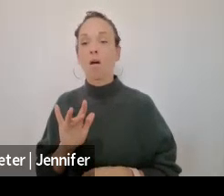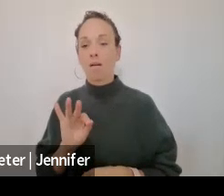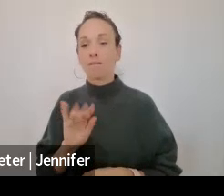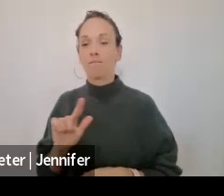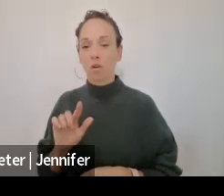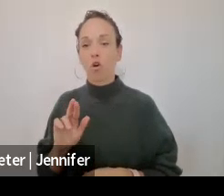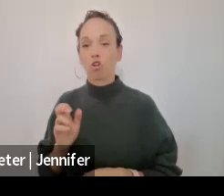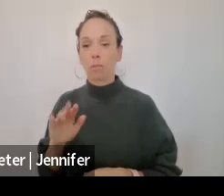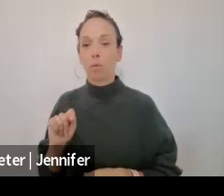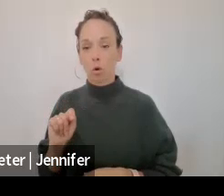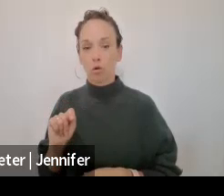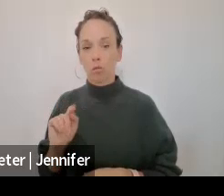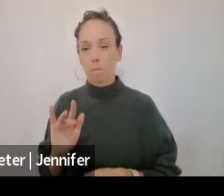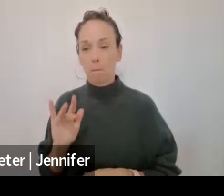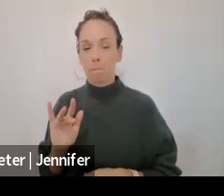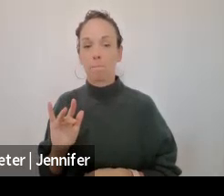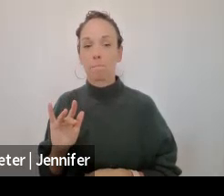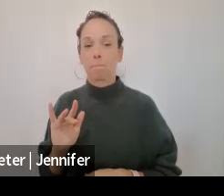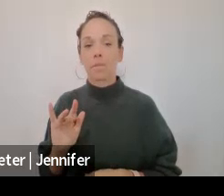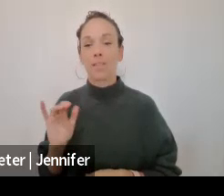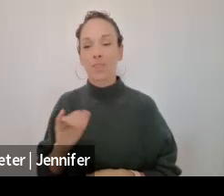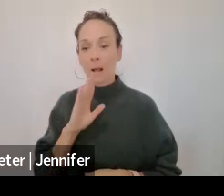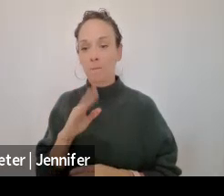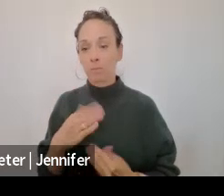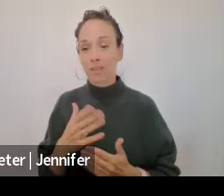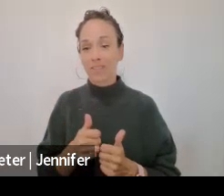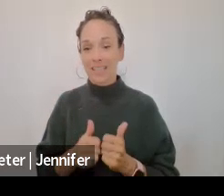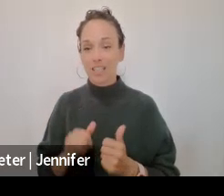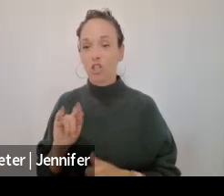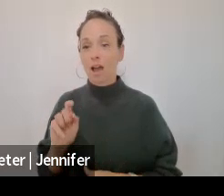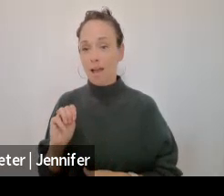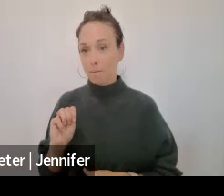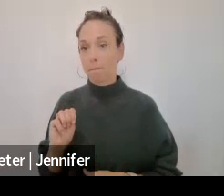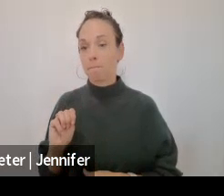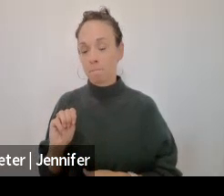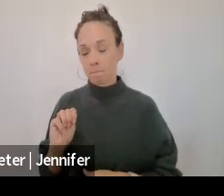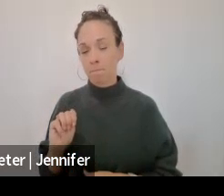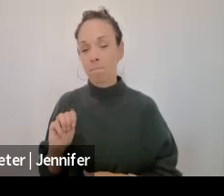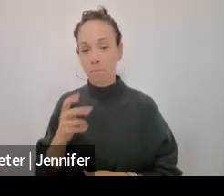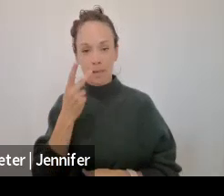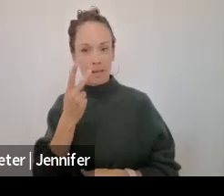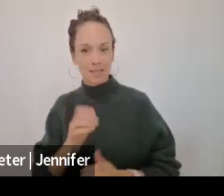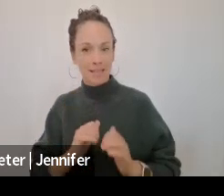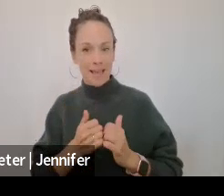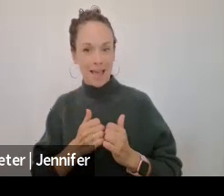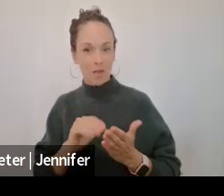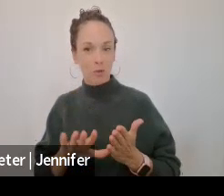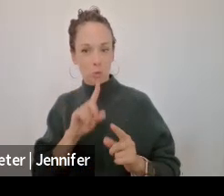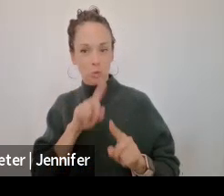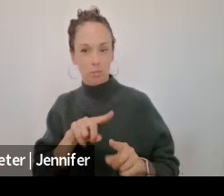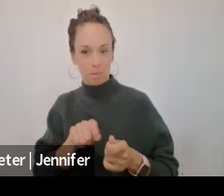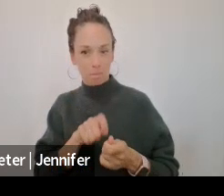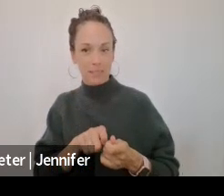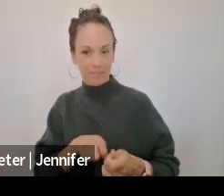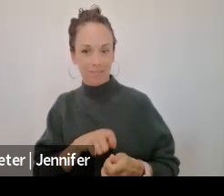And what full report will do is will give us item analysis as well, so that we can see how the student responded to each of the